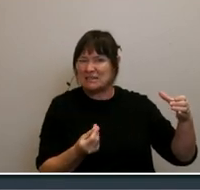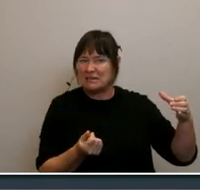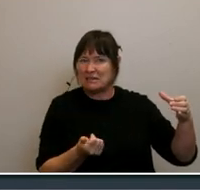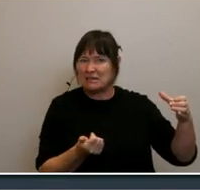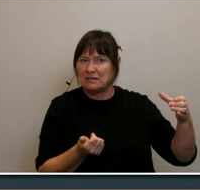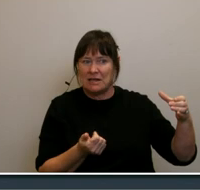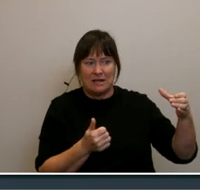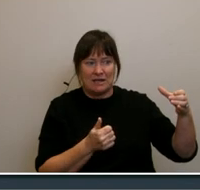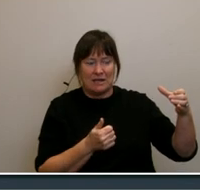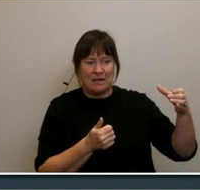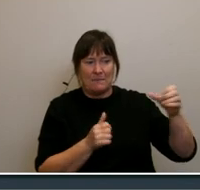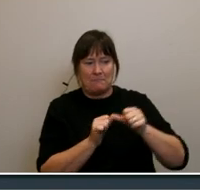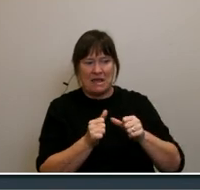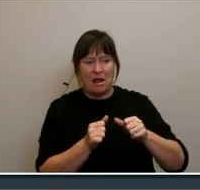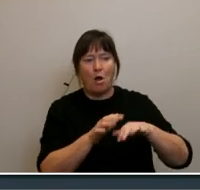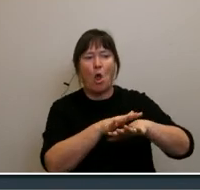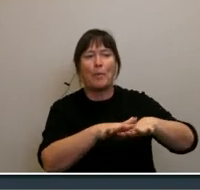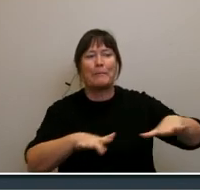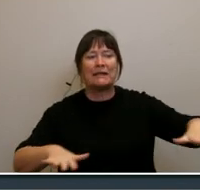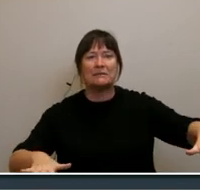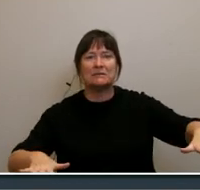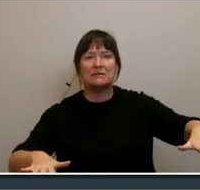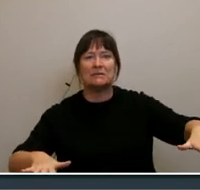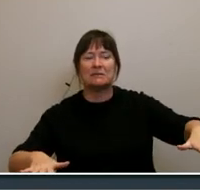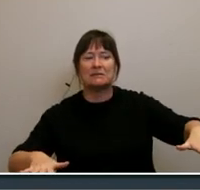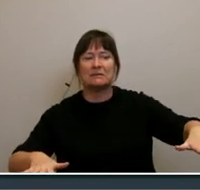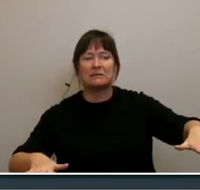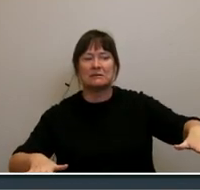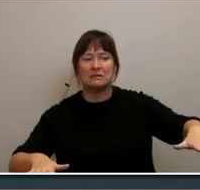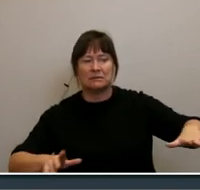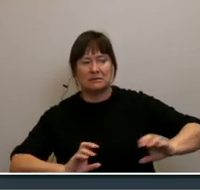it would be on the beach to give the beach any